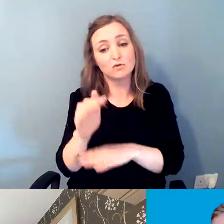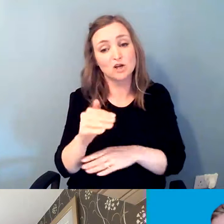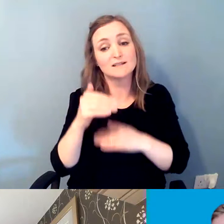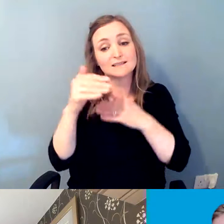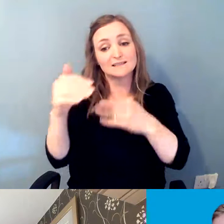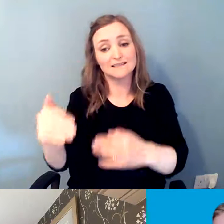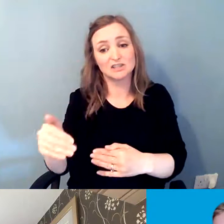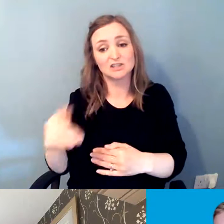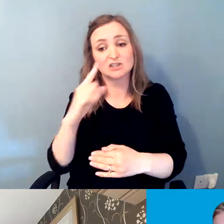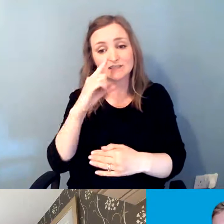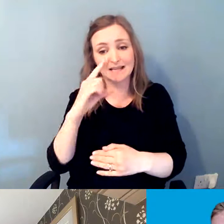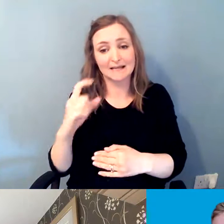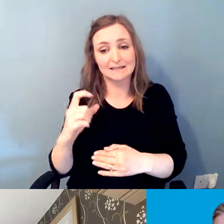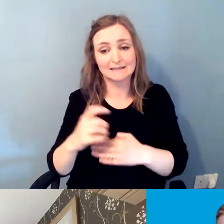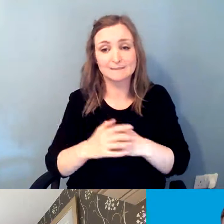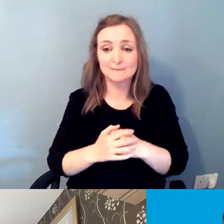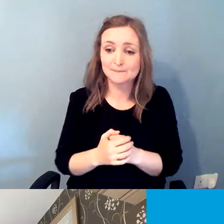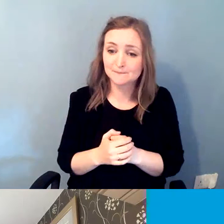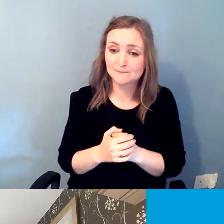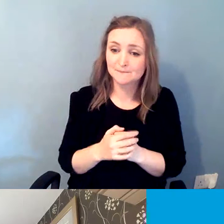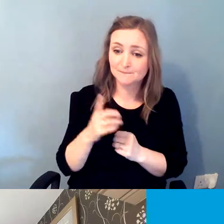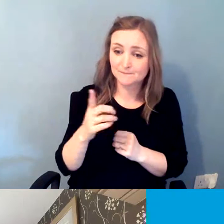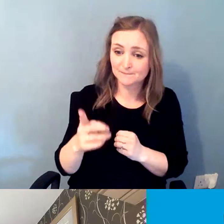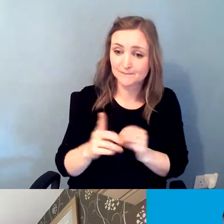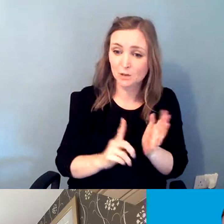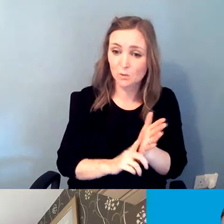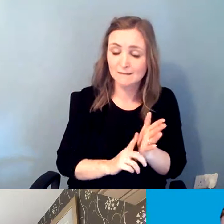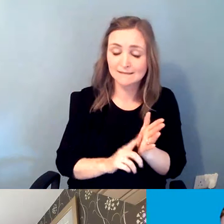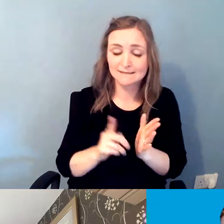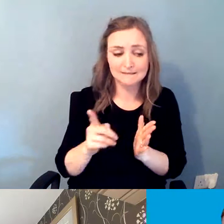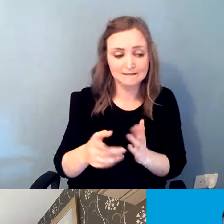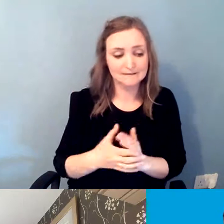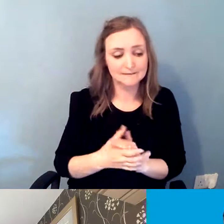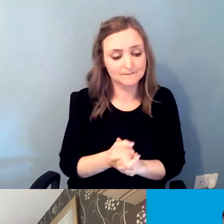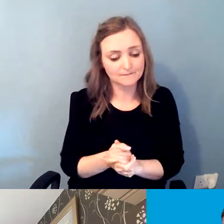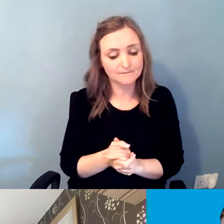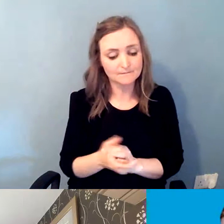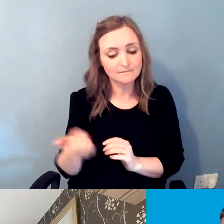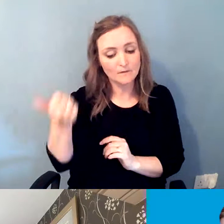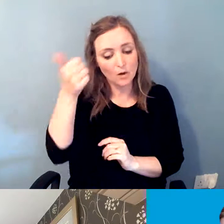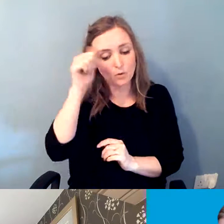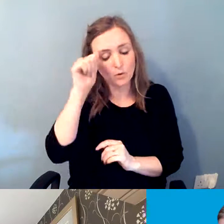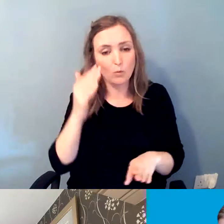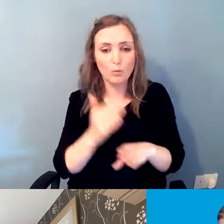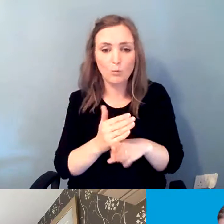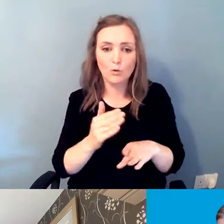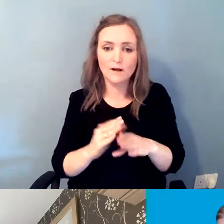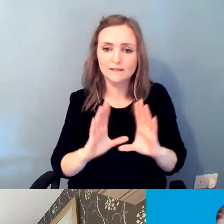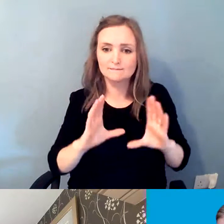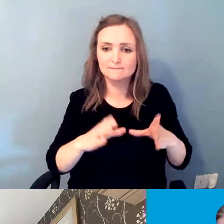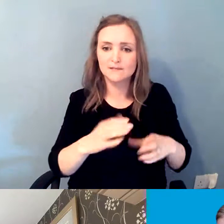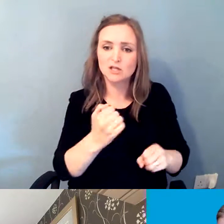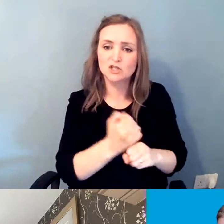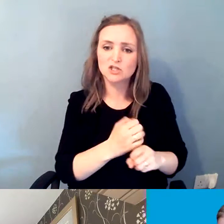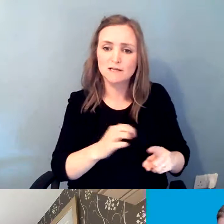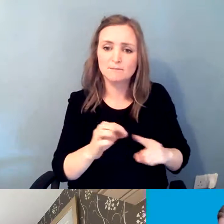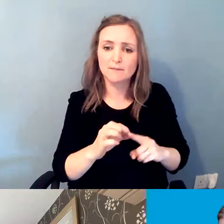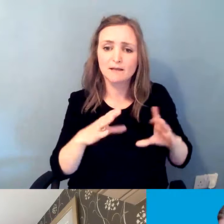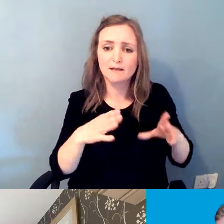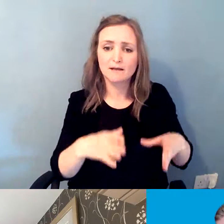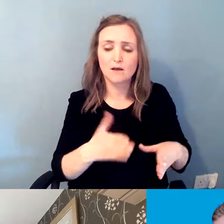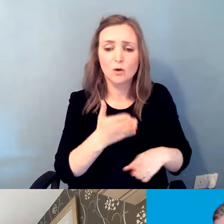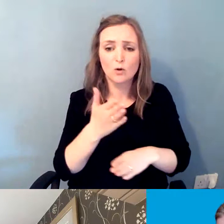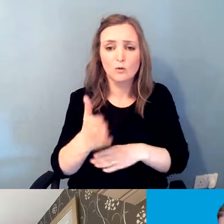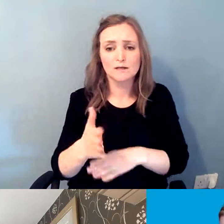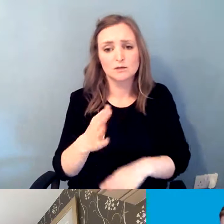And certainly when we work in our practice, I mean, I recently went along and talked to our local parish council. I